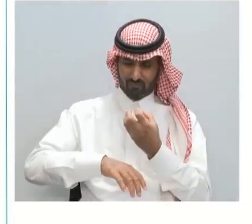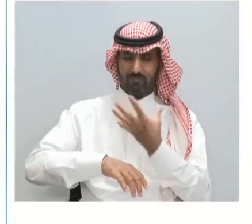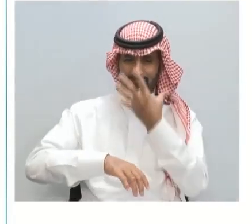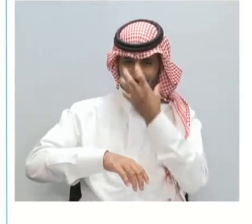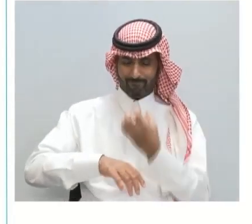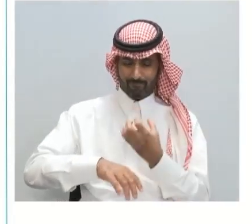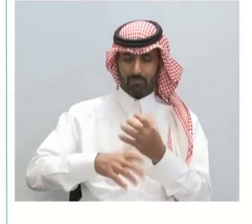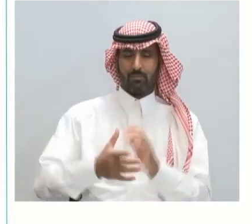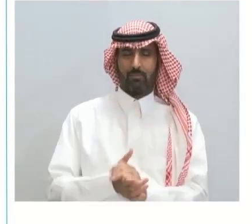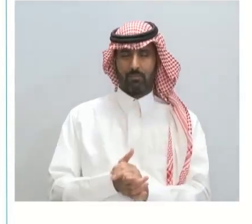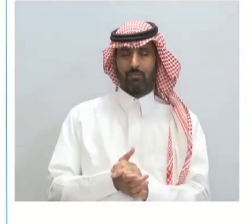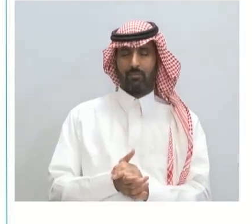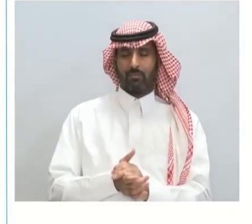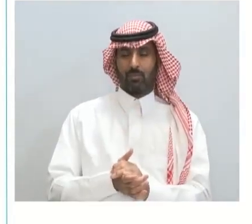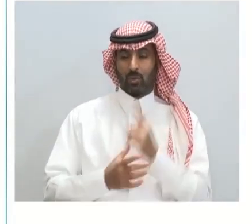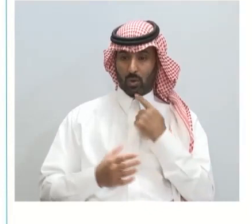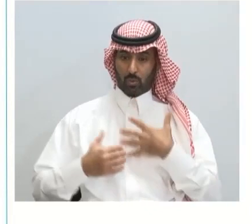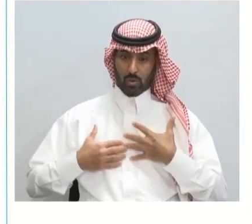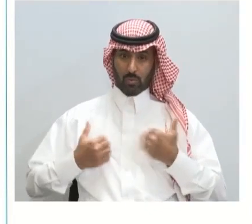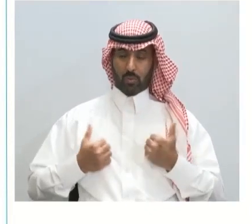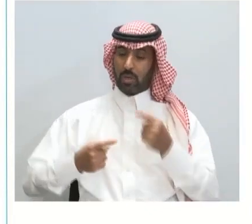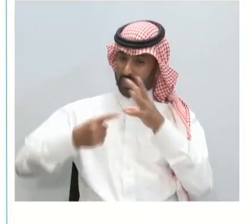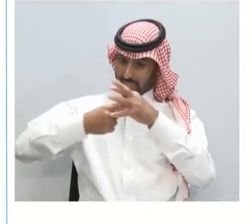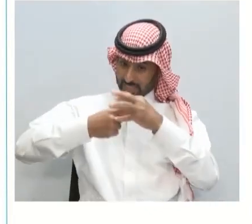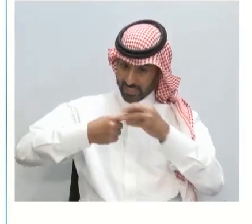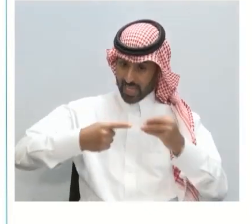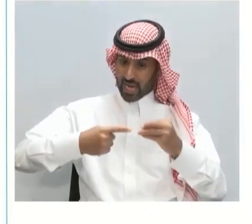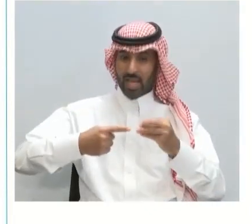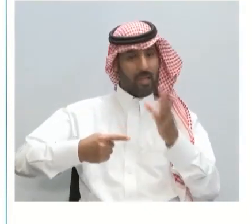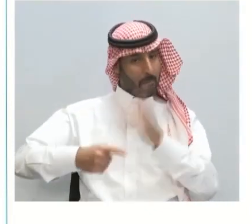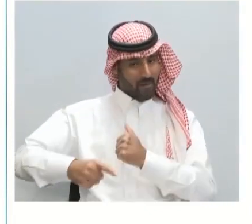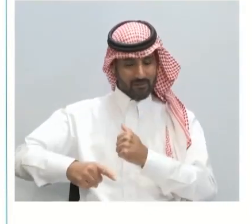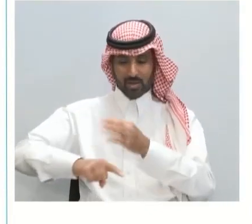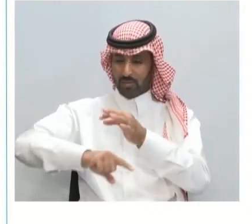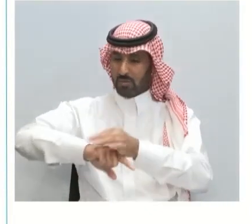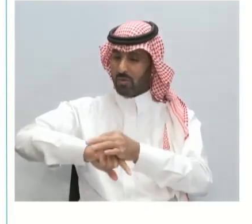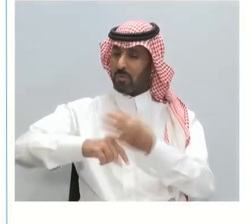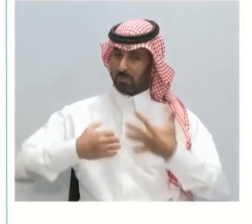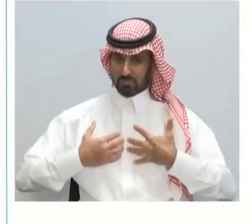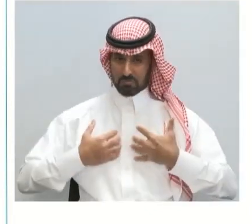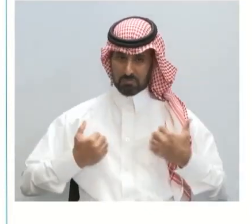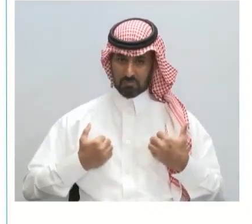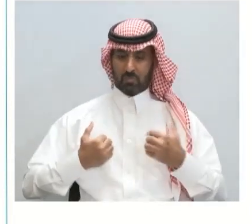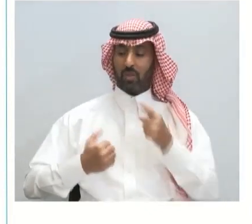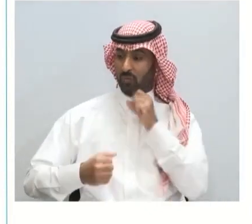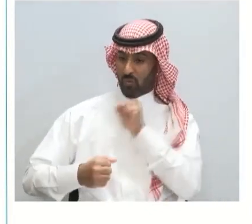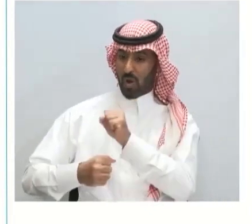test for something, it's what gives you relief is if it is negative, not positive.